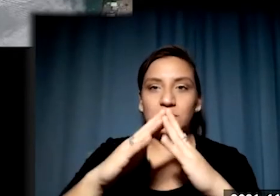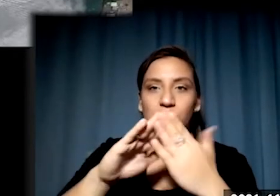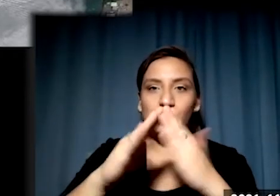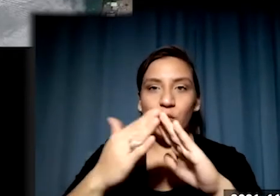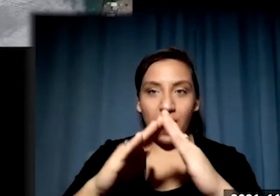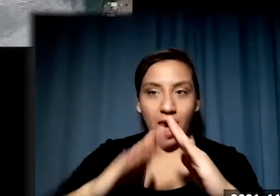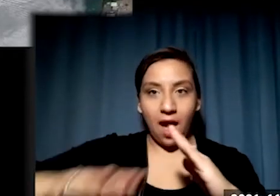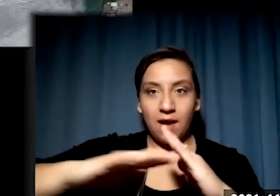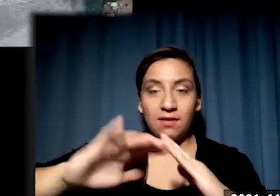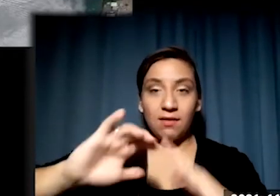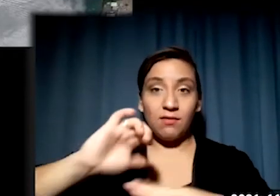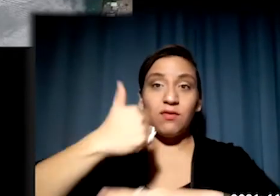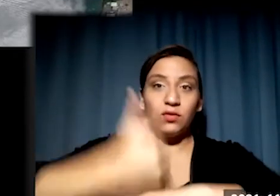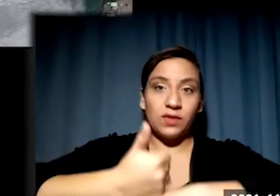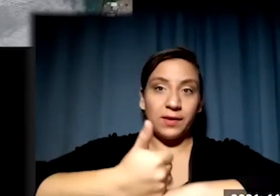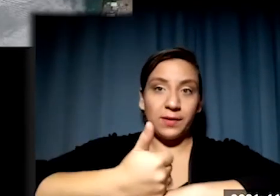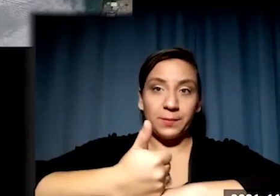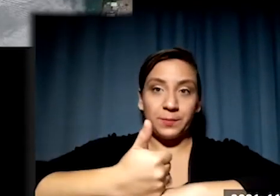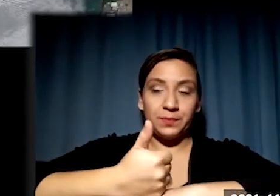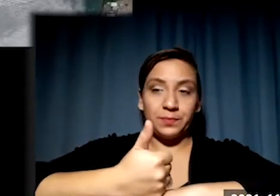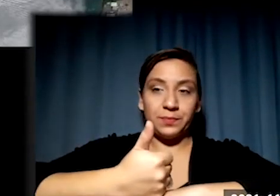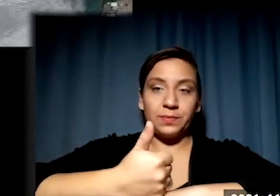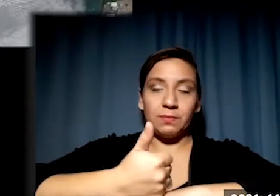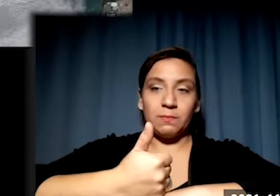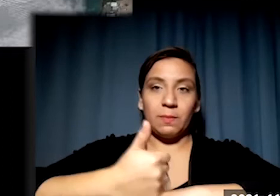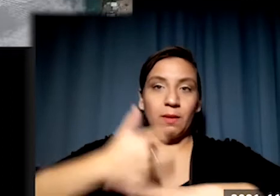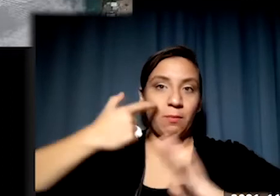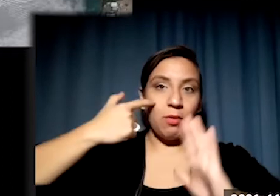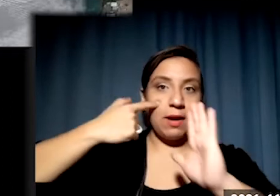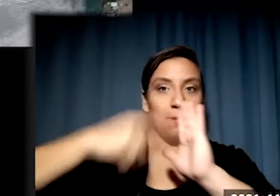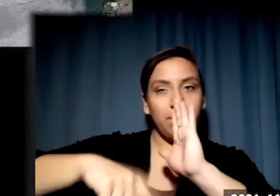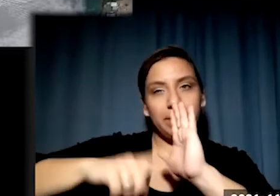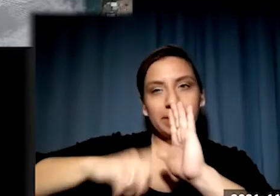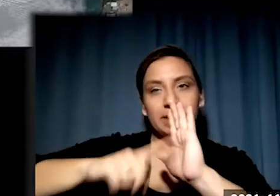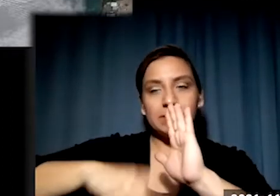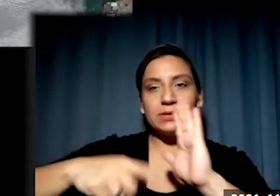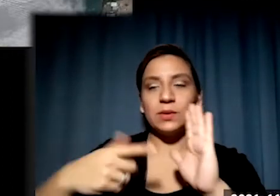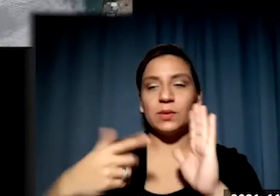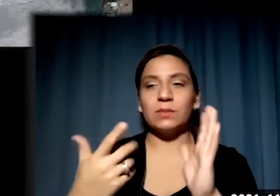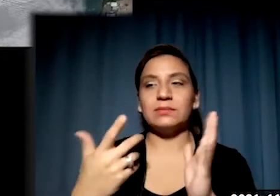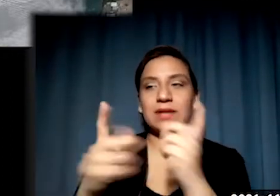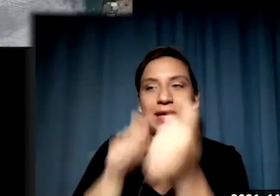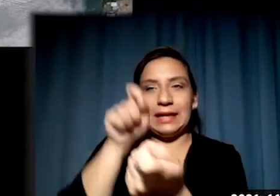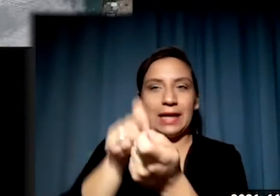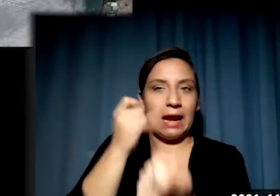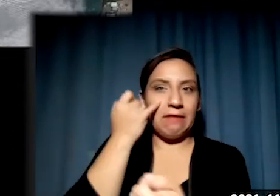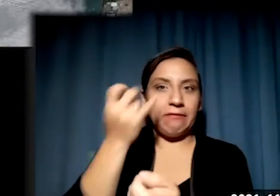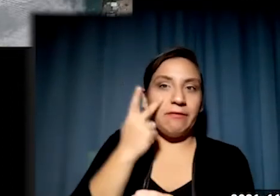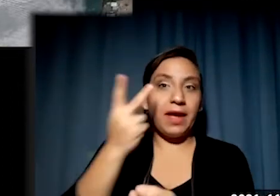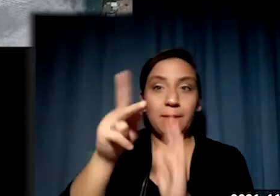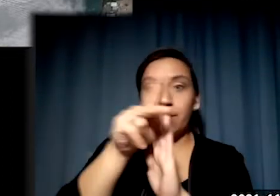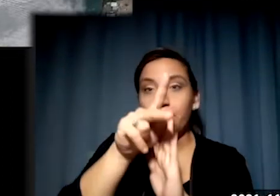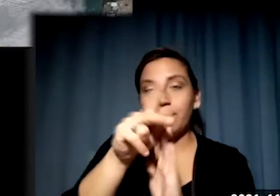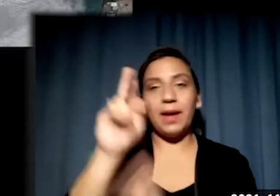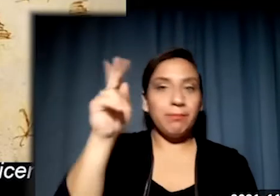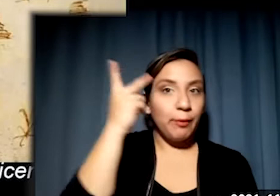through experimentation of new urban and architectural ideals. And this is important, as I mentioned, for the whole